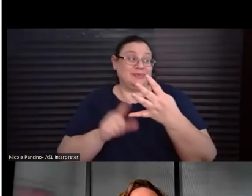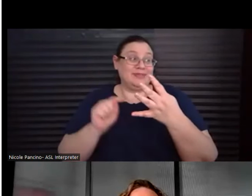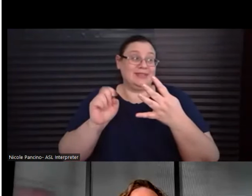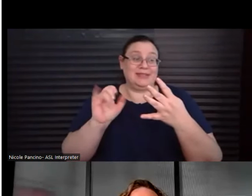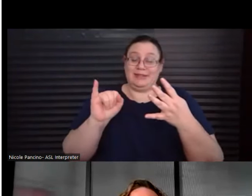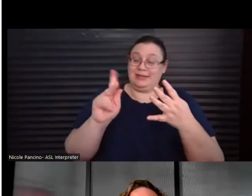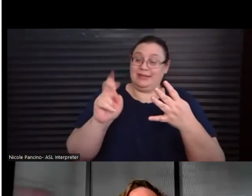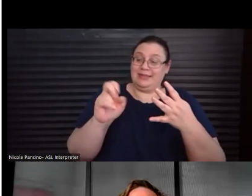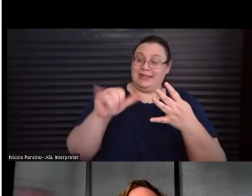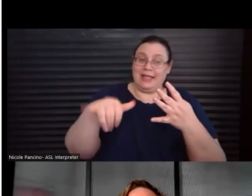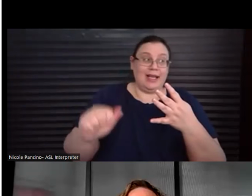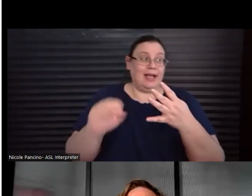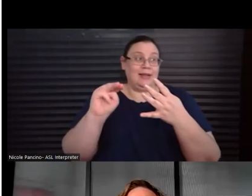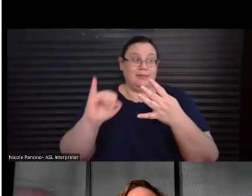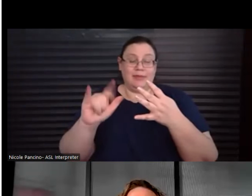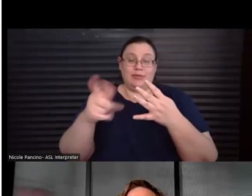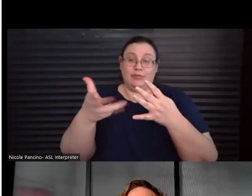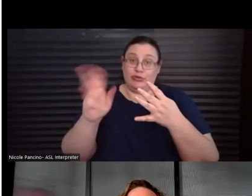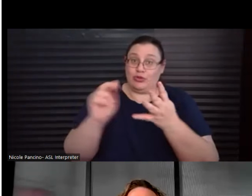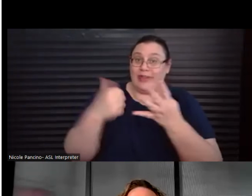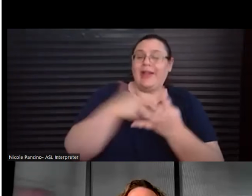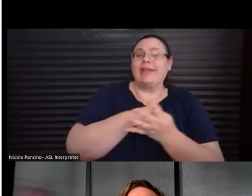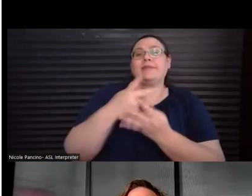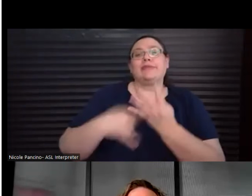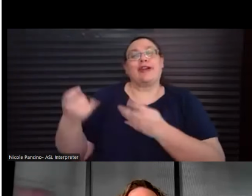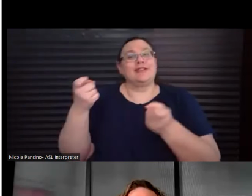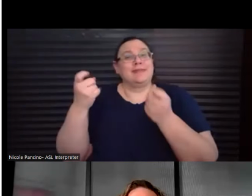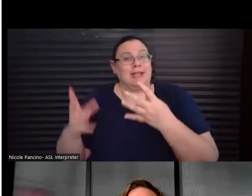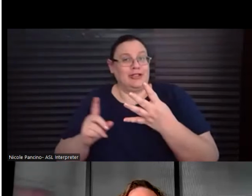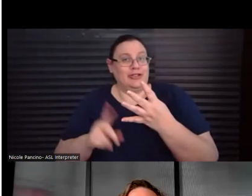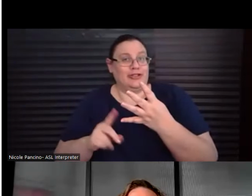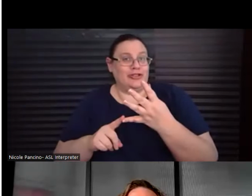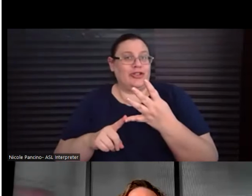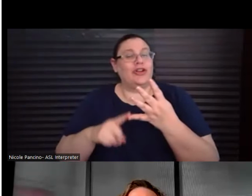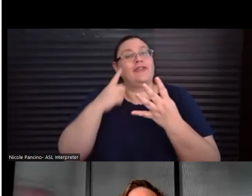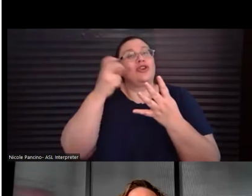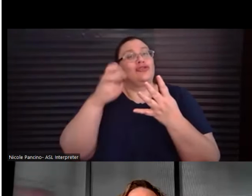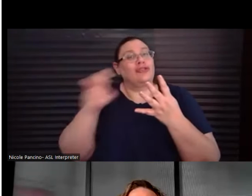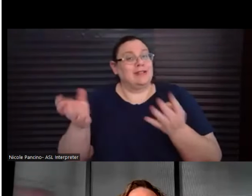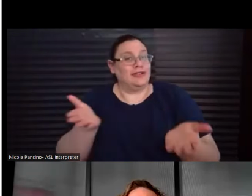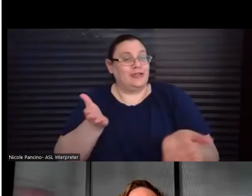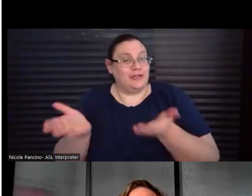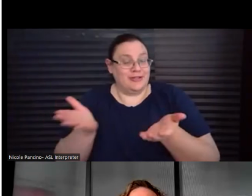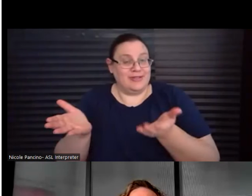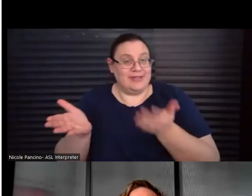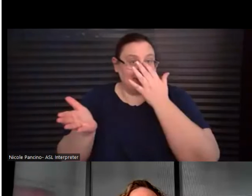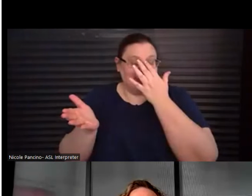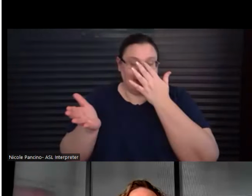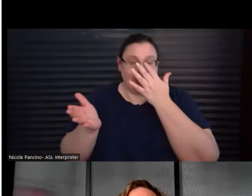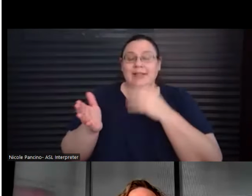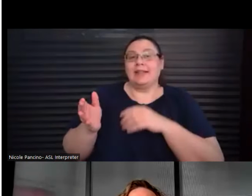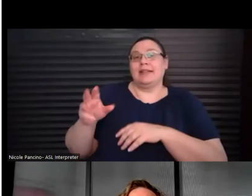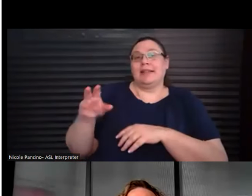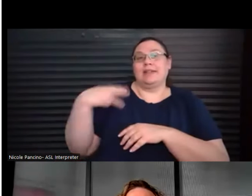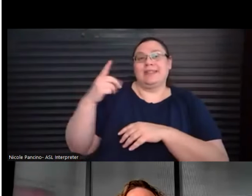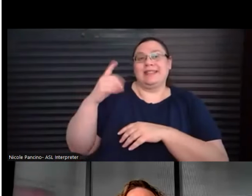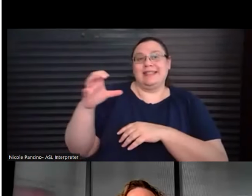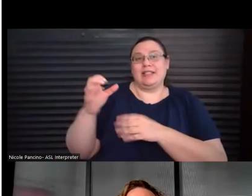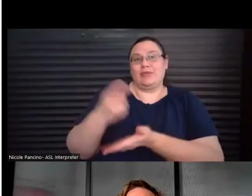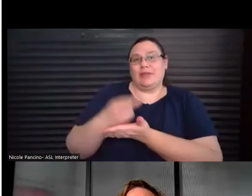us. She is the project manager for transition services at DC Rehabilitation